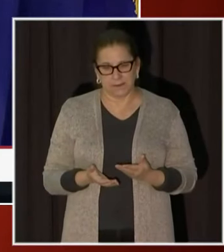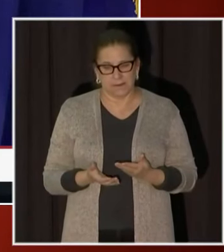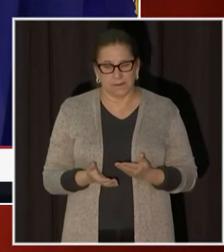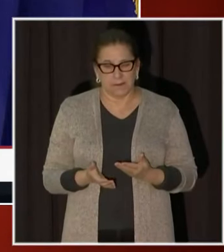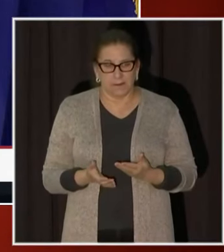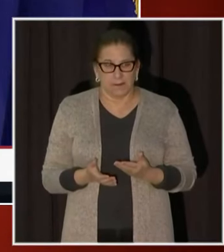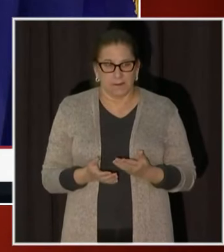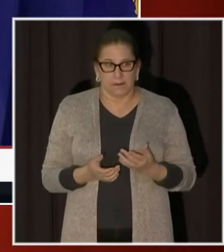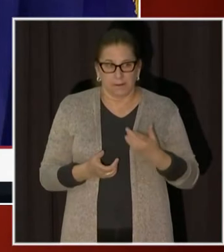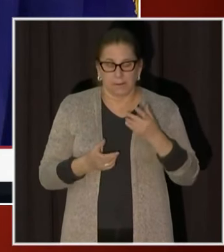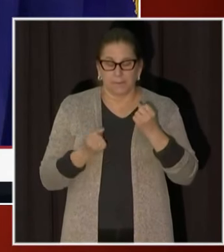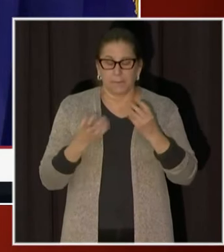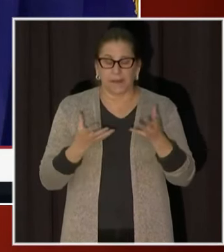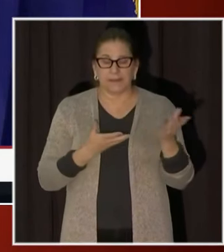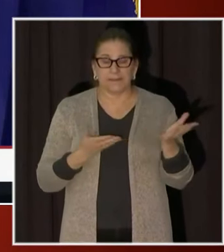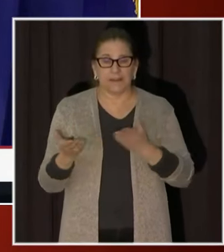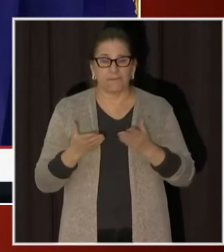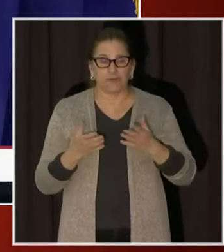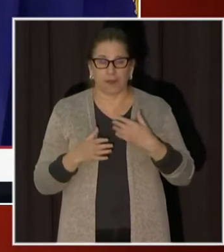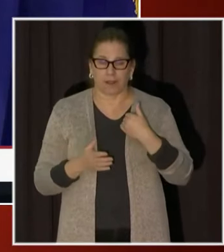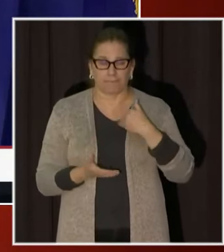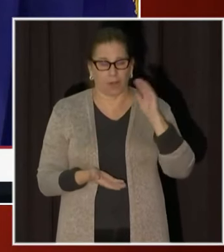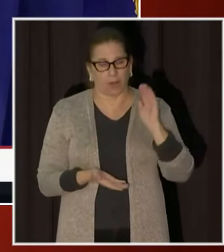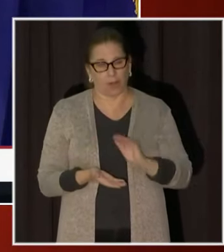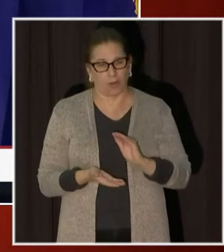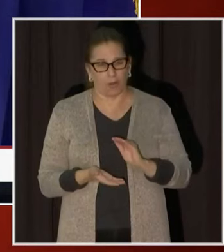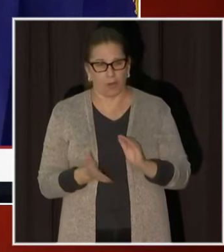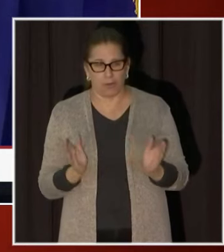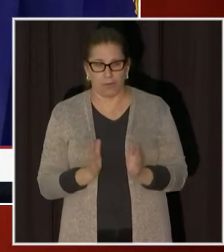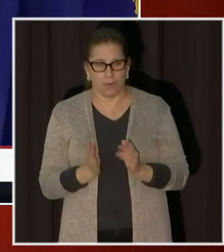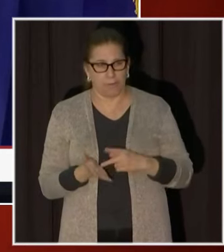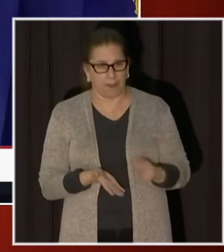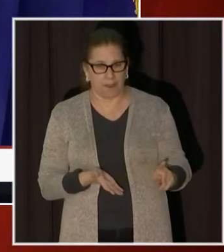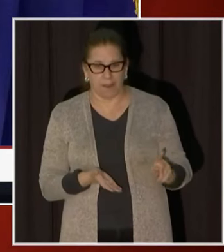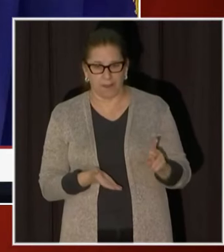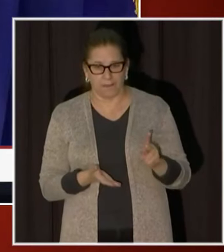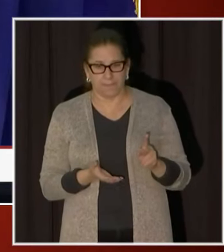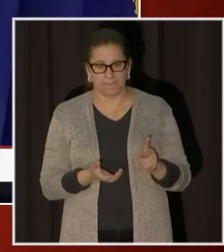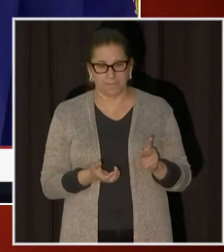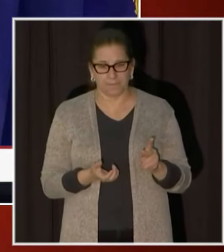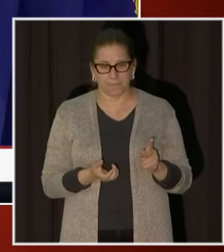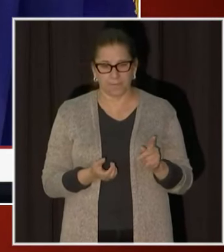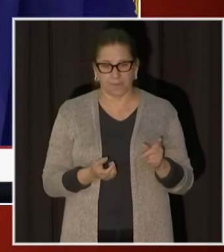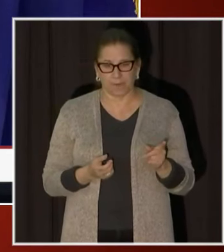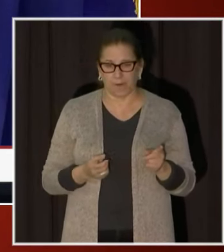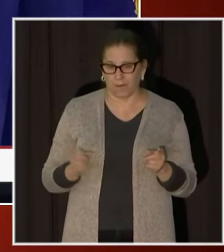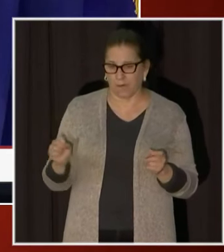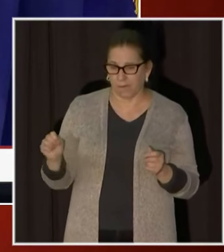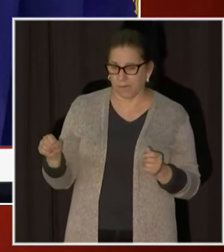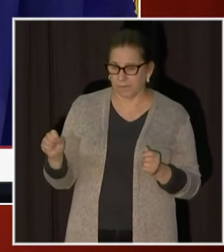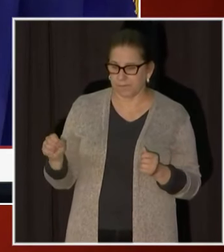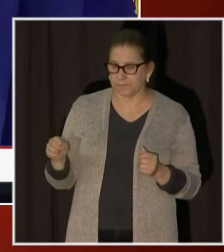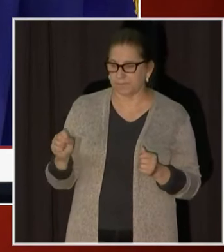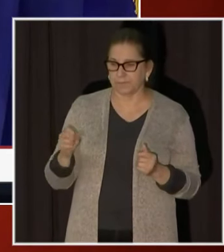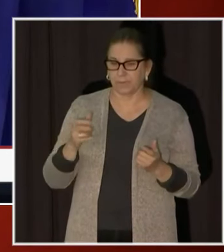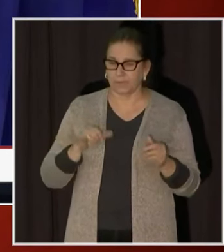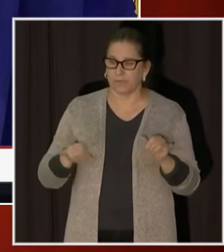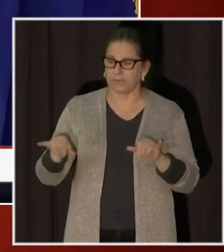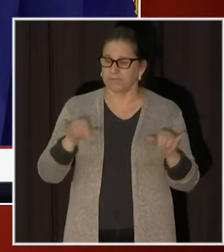increase the cost to consumers unless consumers are being asked to pay for the commission. The concern here is